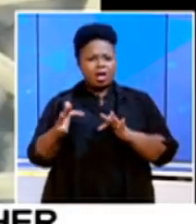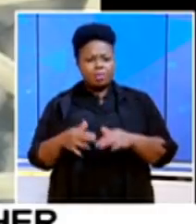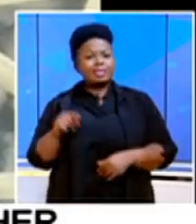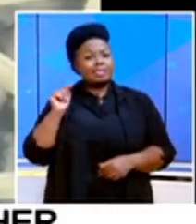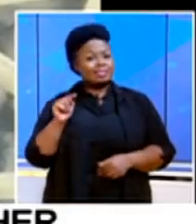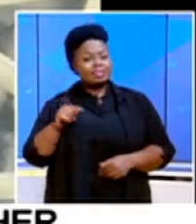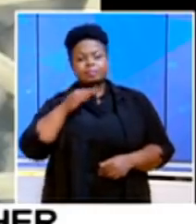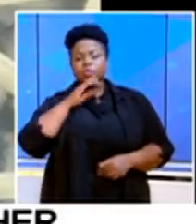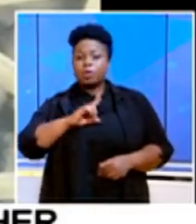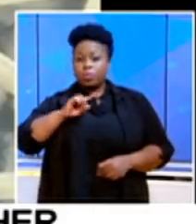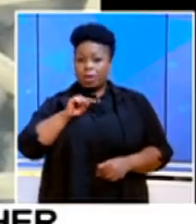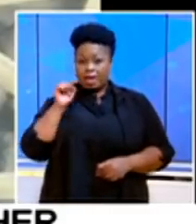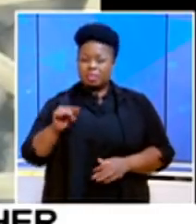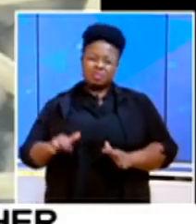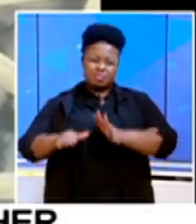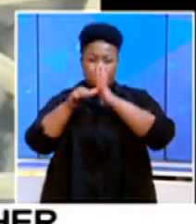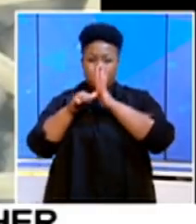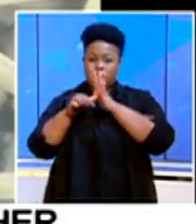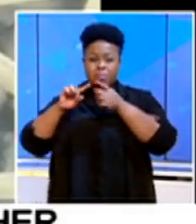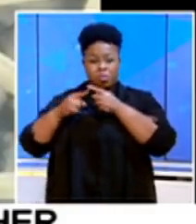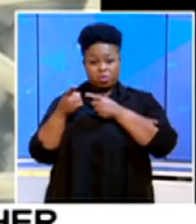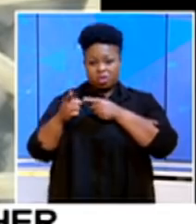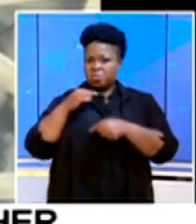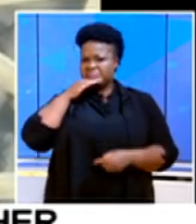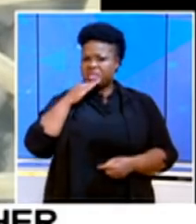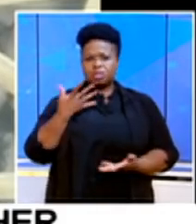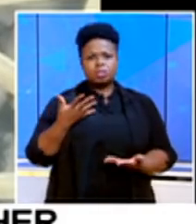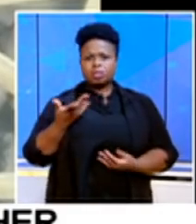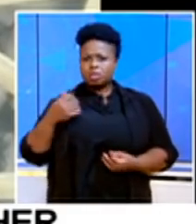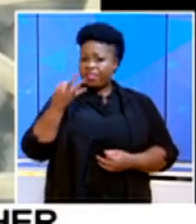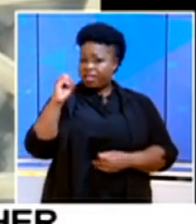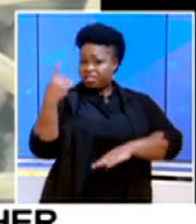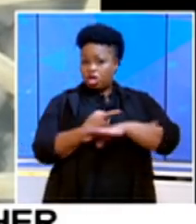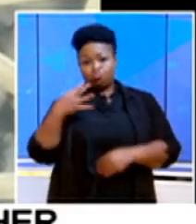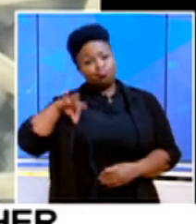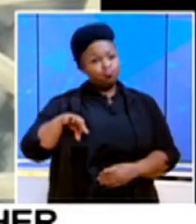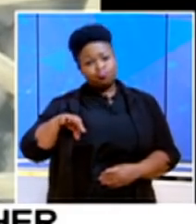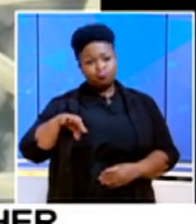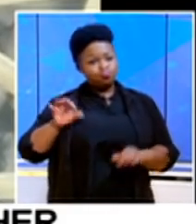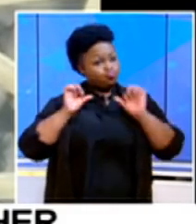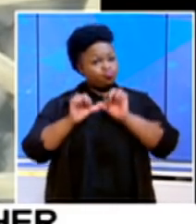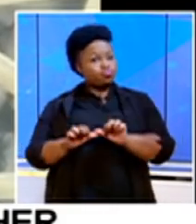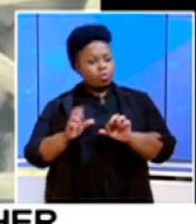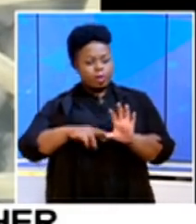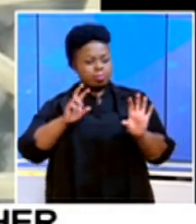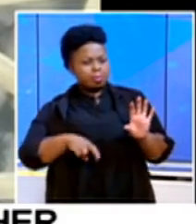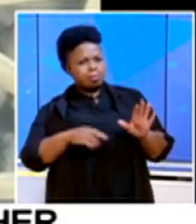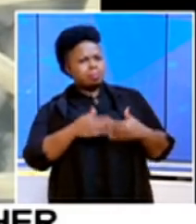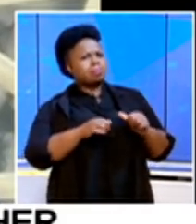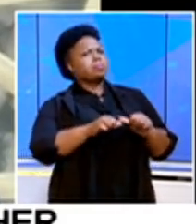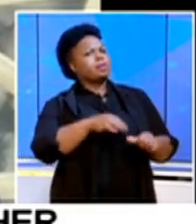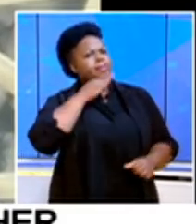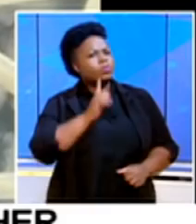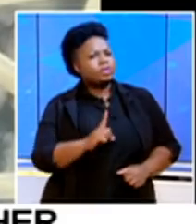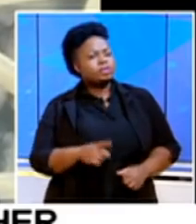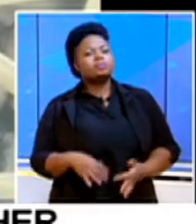this actually means. I mean, you are raising a very fundamental point. That does it mean you get paid when you have stepped aside? What does it